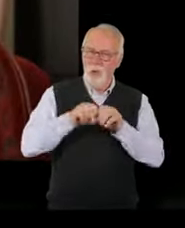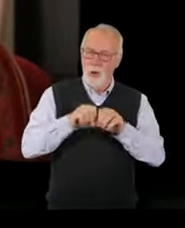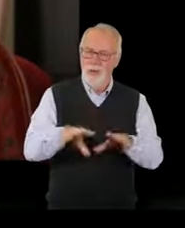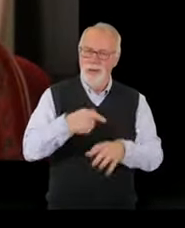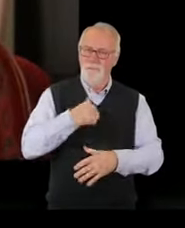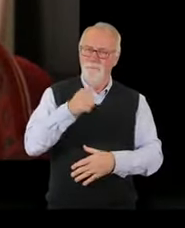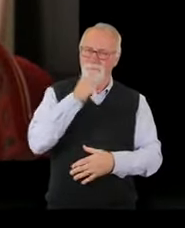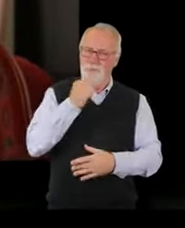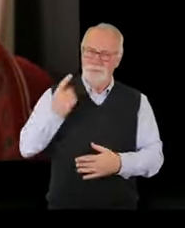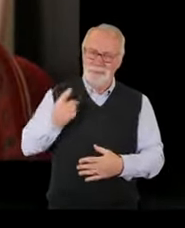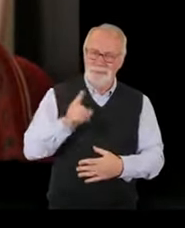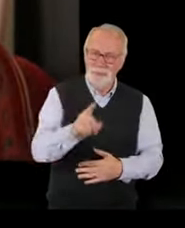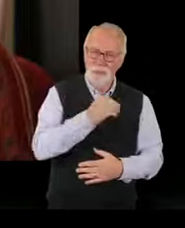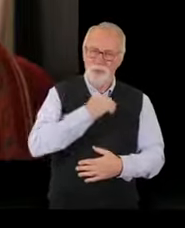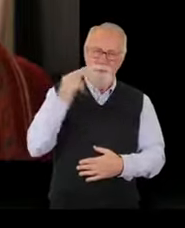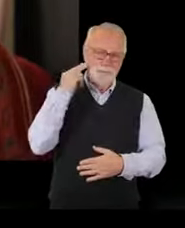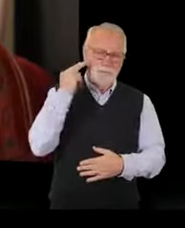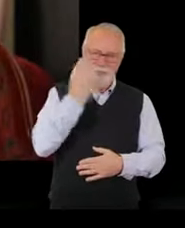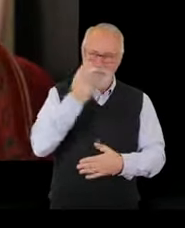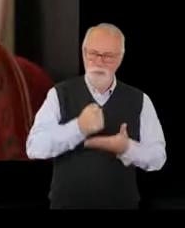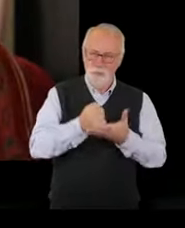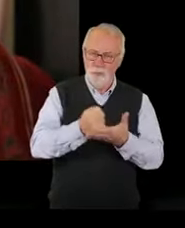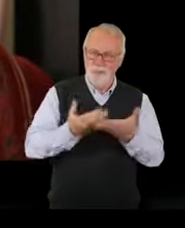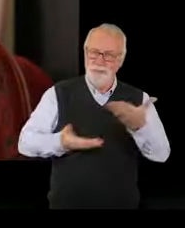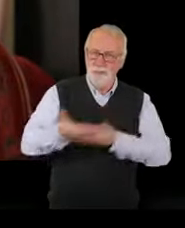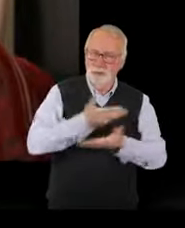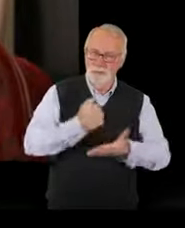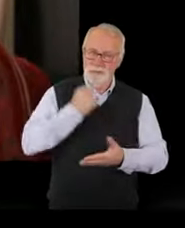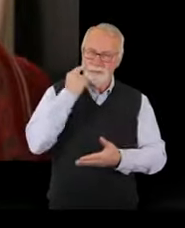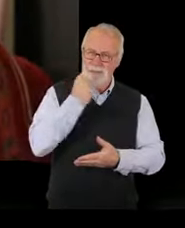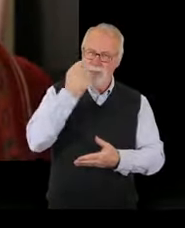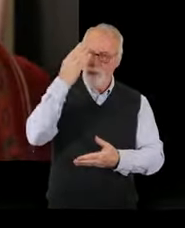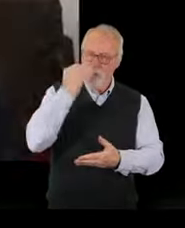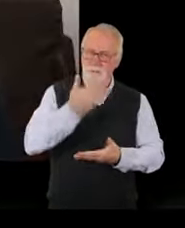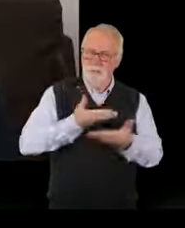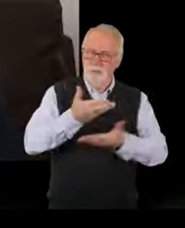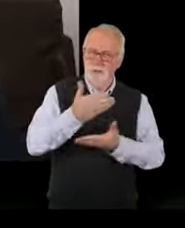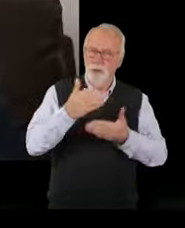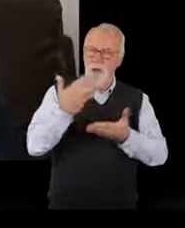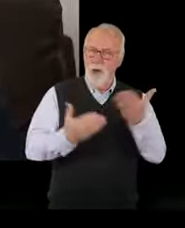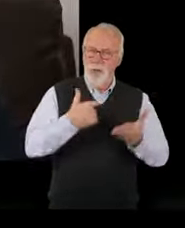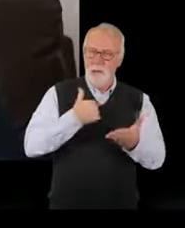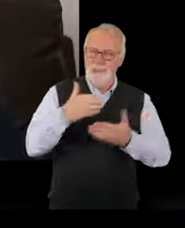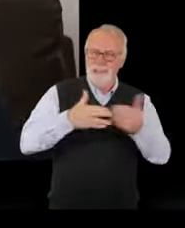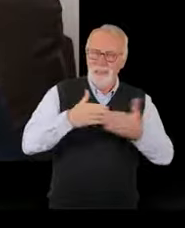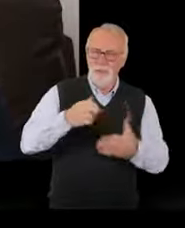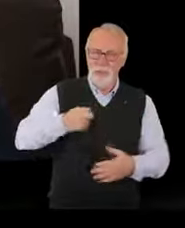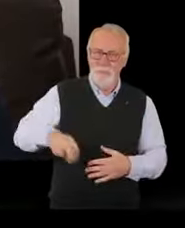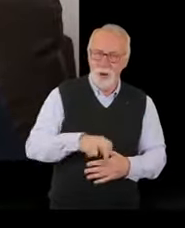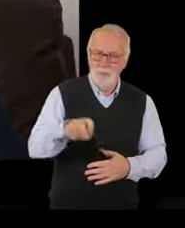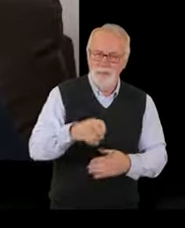to discuss how I was dealing with mobility and everyday life. My dad died